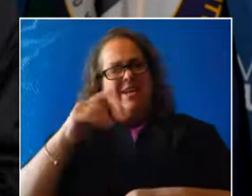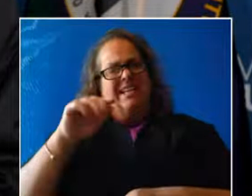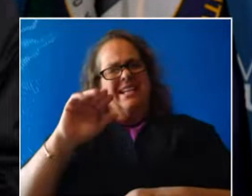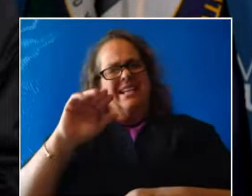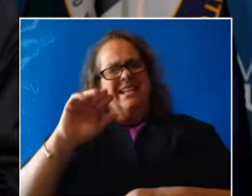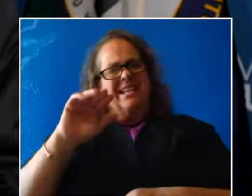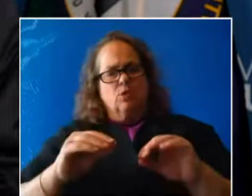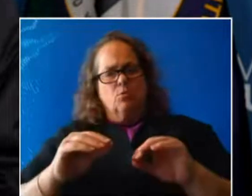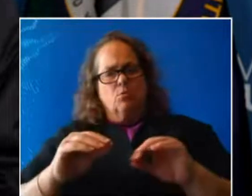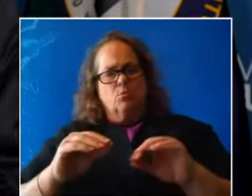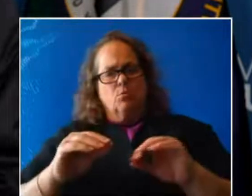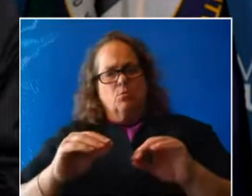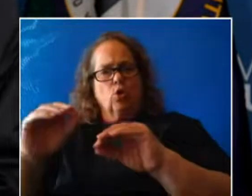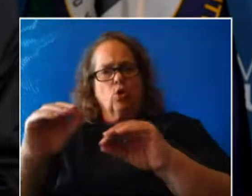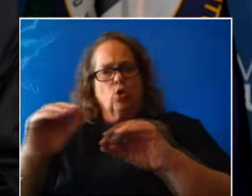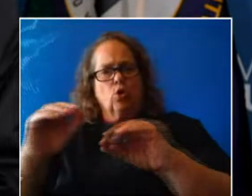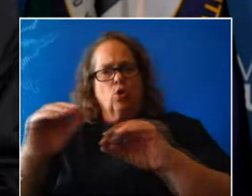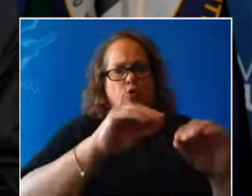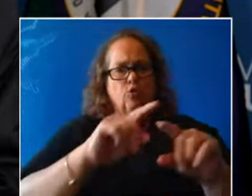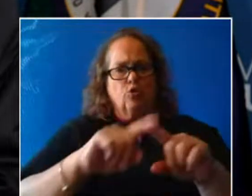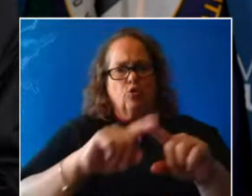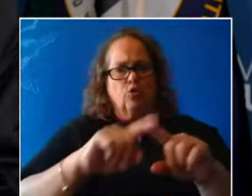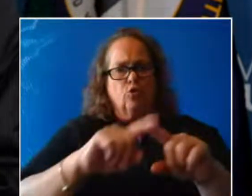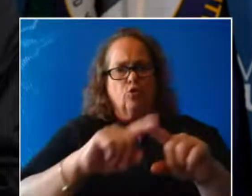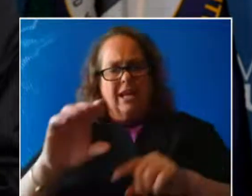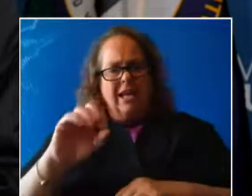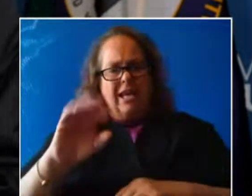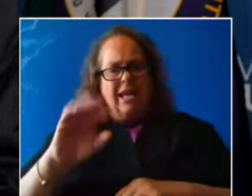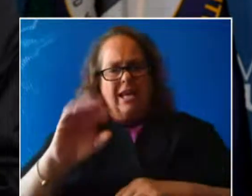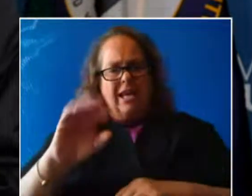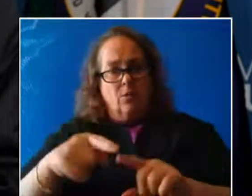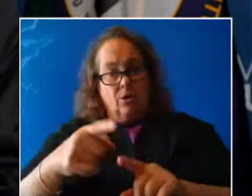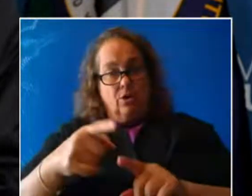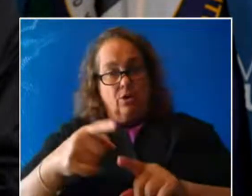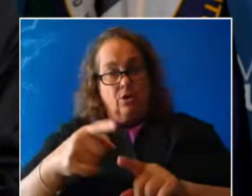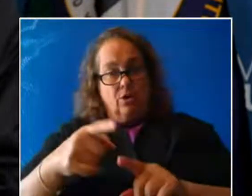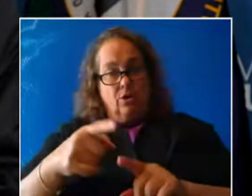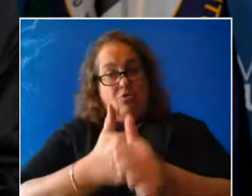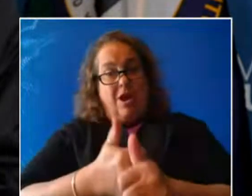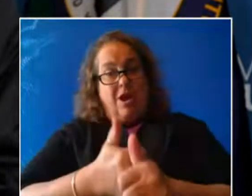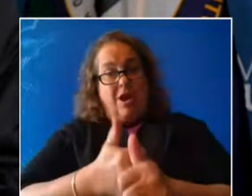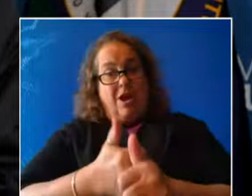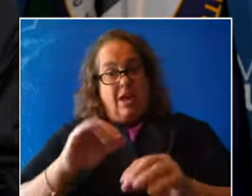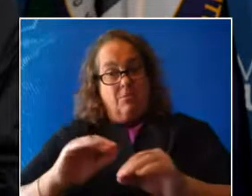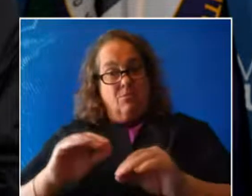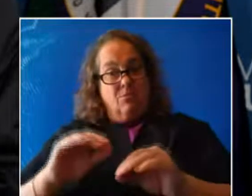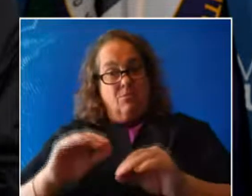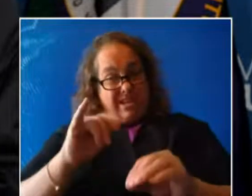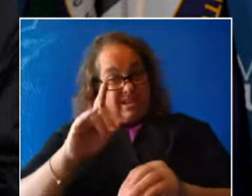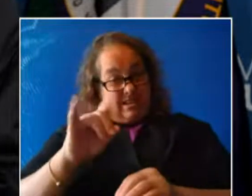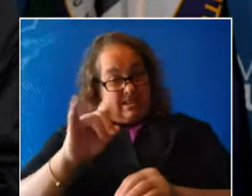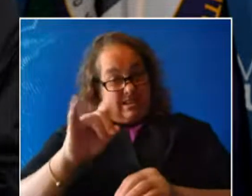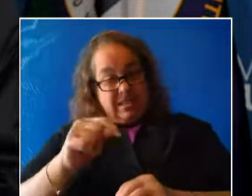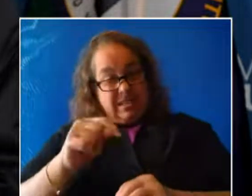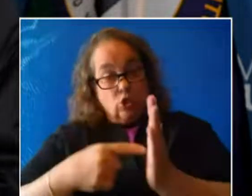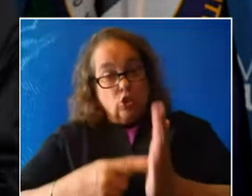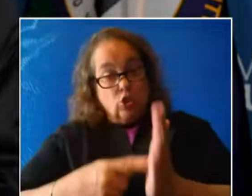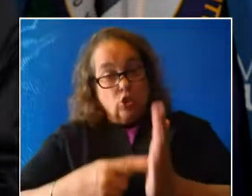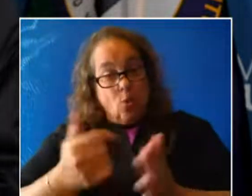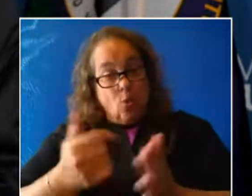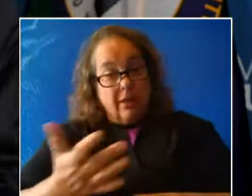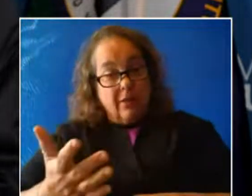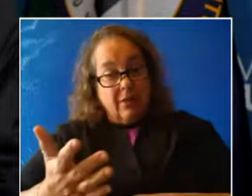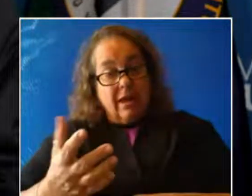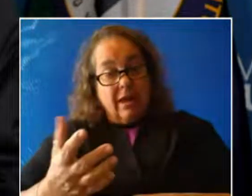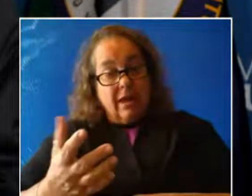different counties. When you track that movement, what does it indicate, if anything? And has it changed your approach at all along this